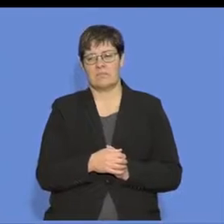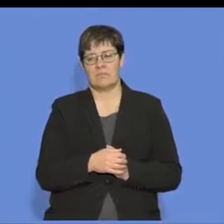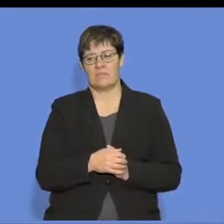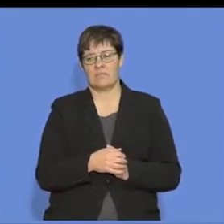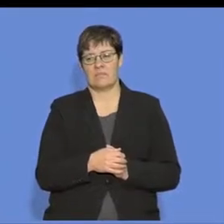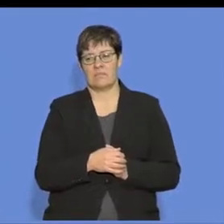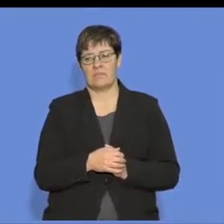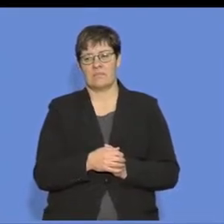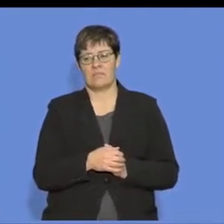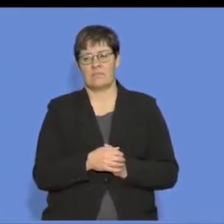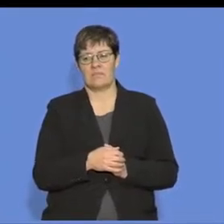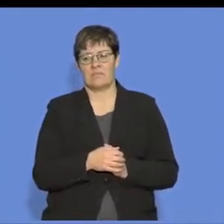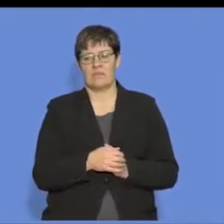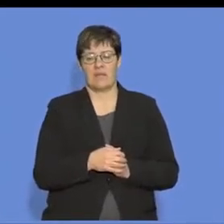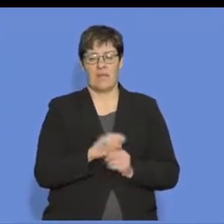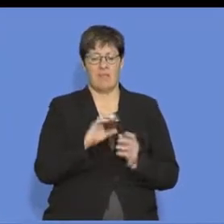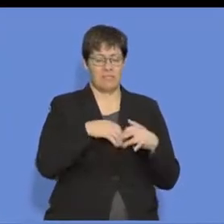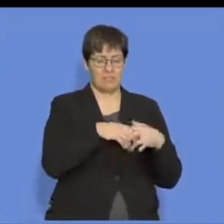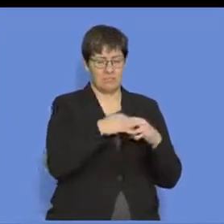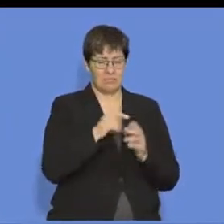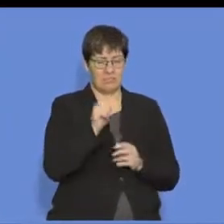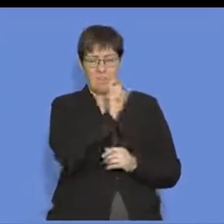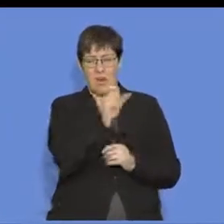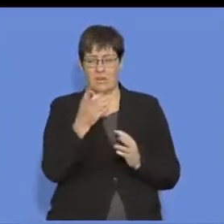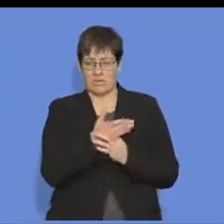I have a password to design.